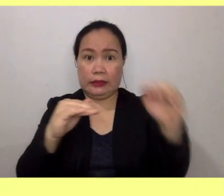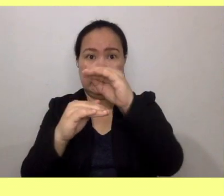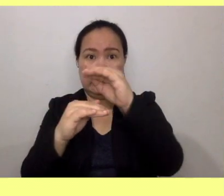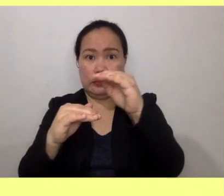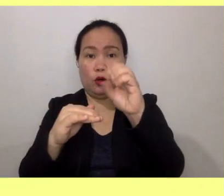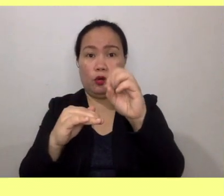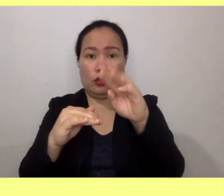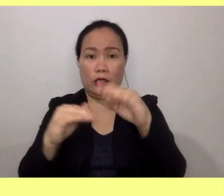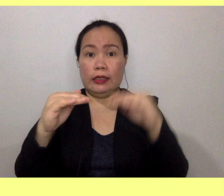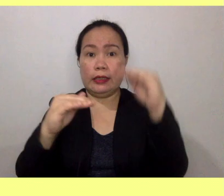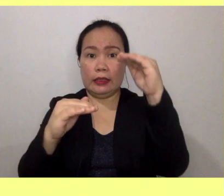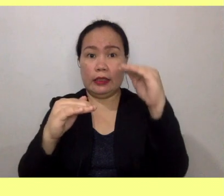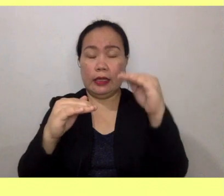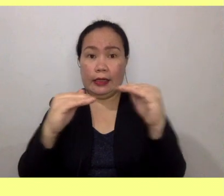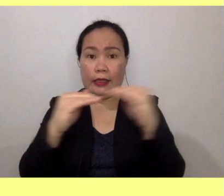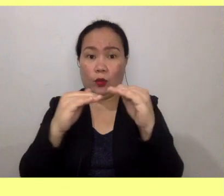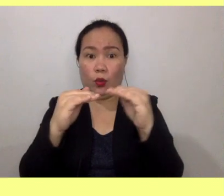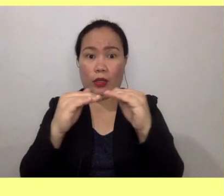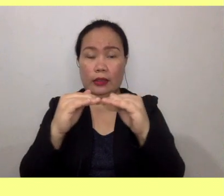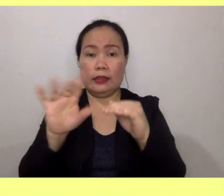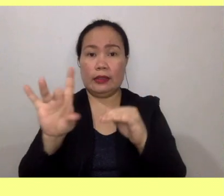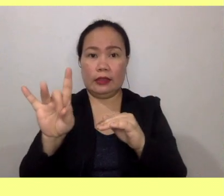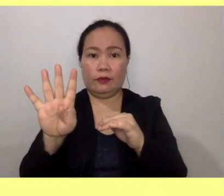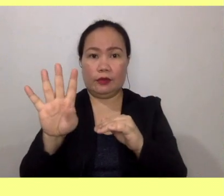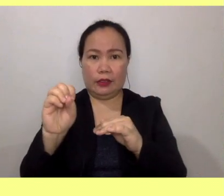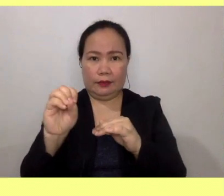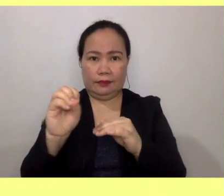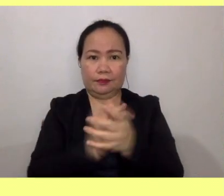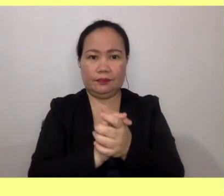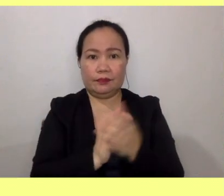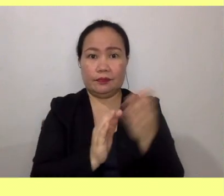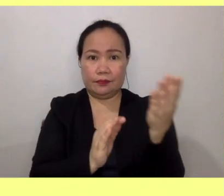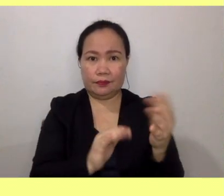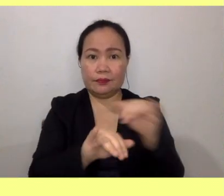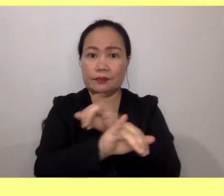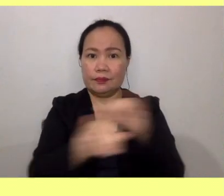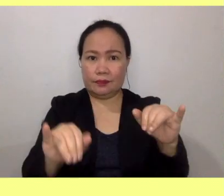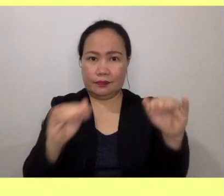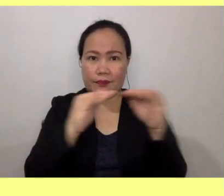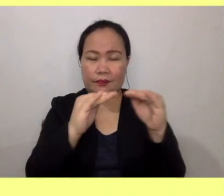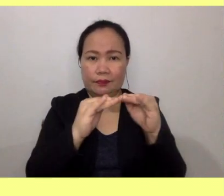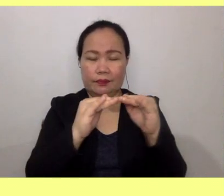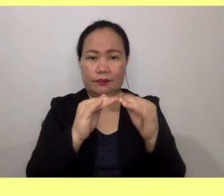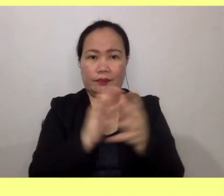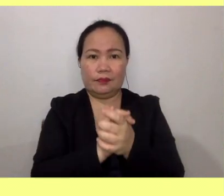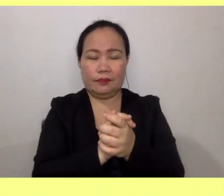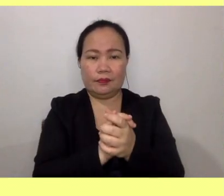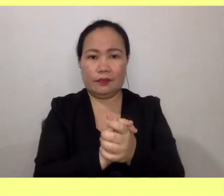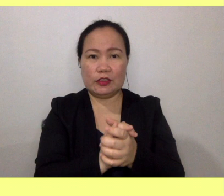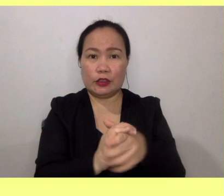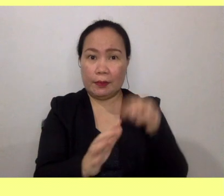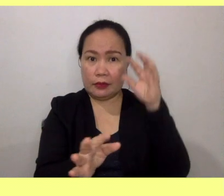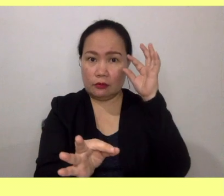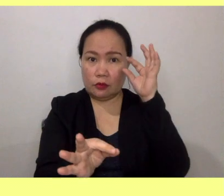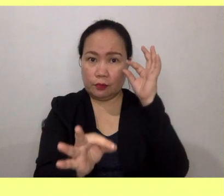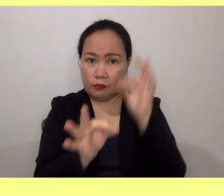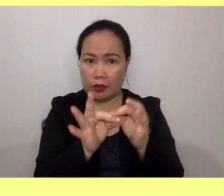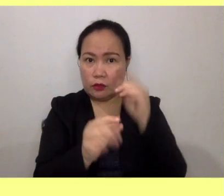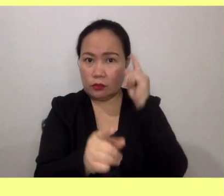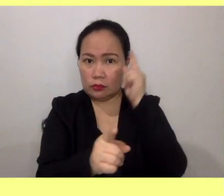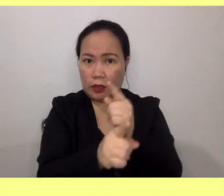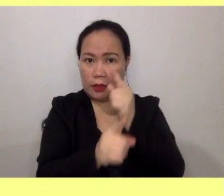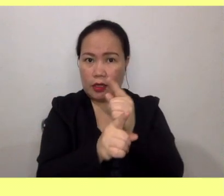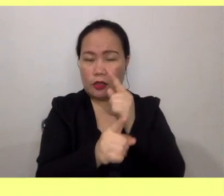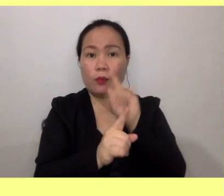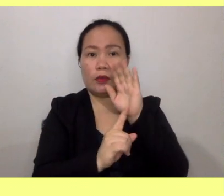840. Okay, so this will be our inequality. Okay, so dapat sa inequality pa lang tama po ang pag-represent